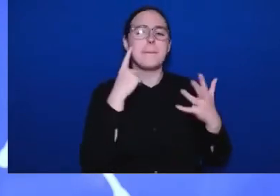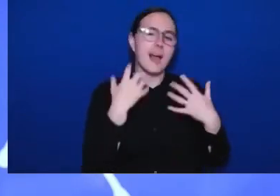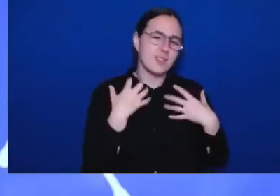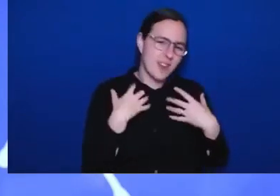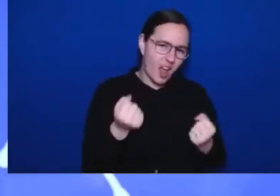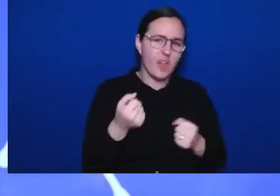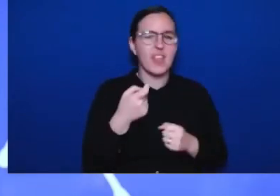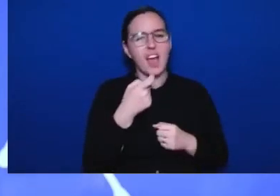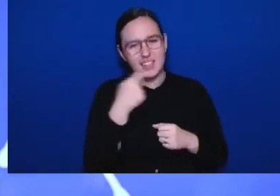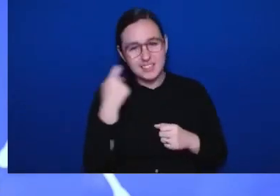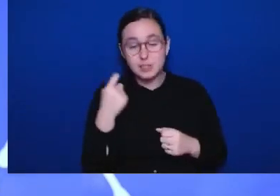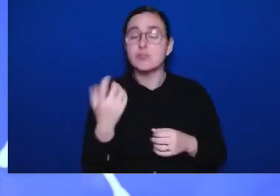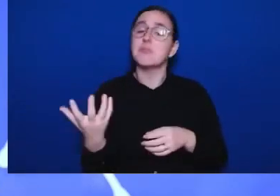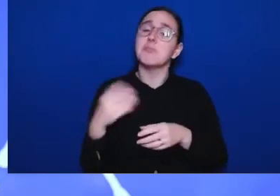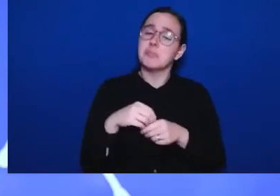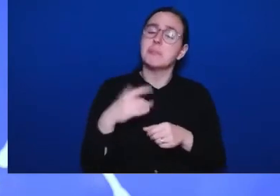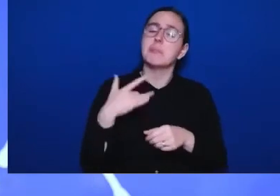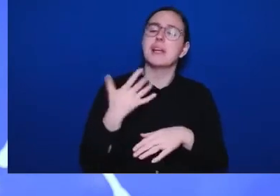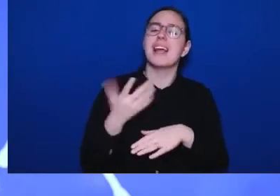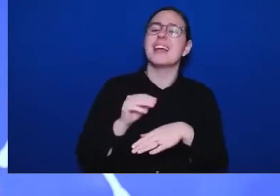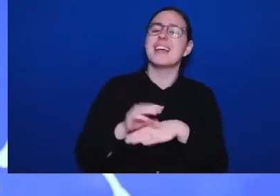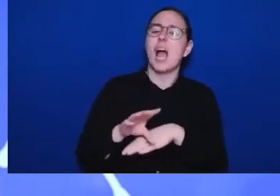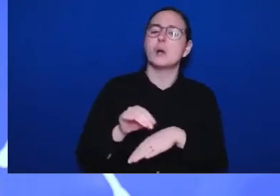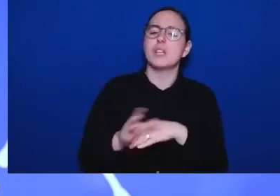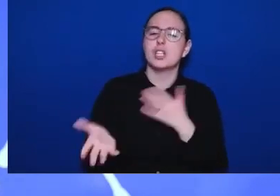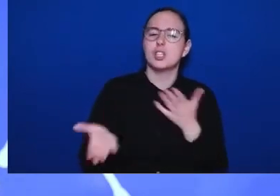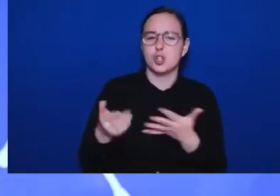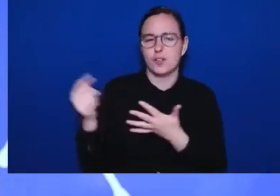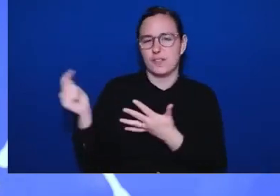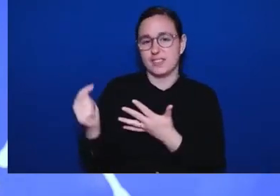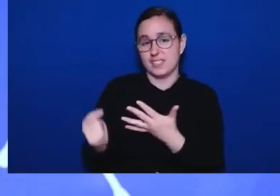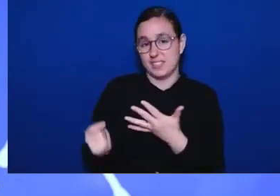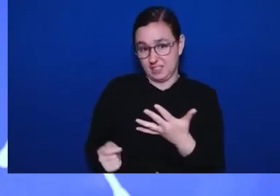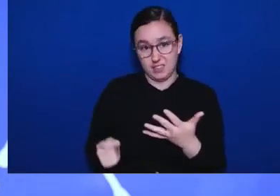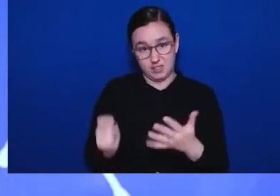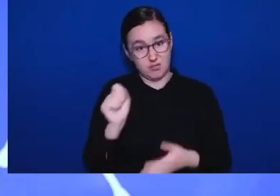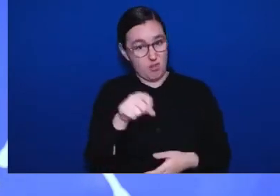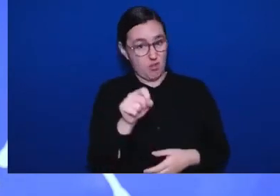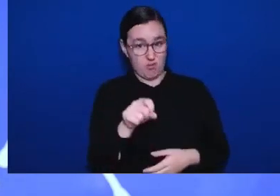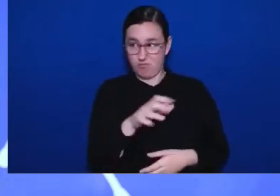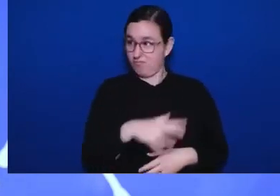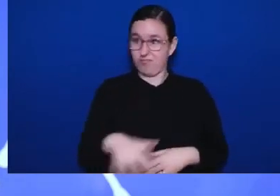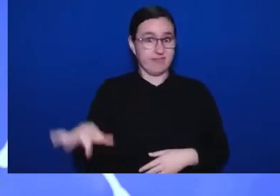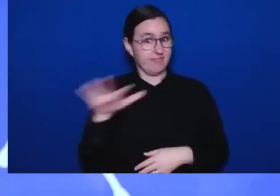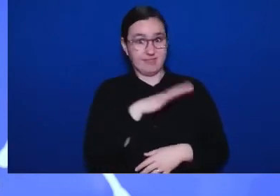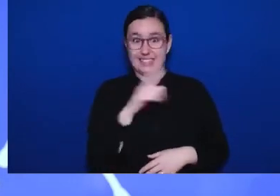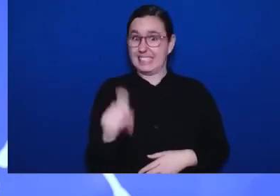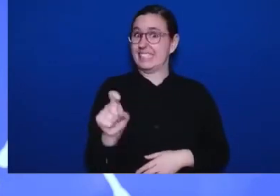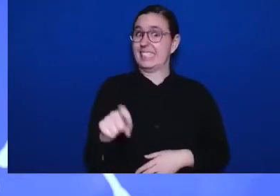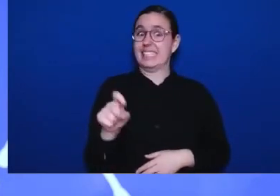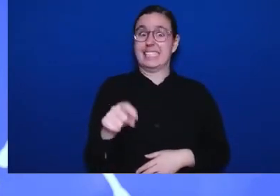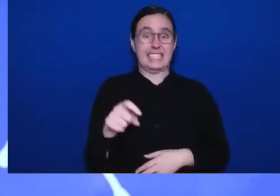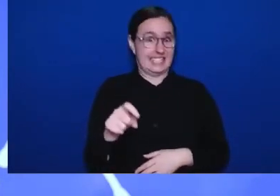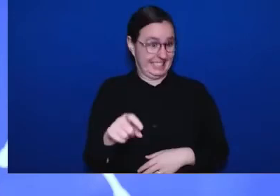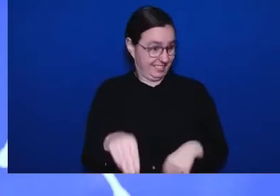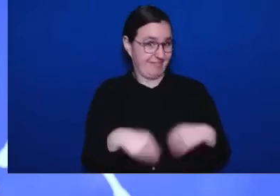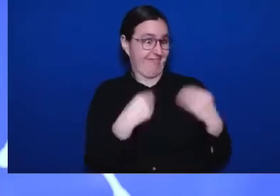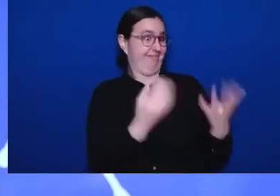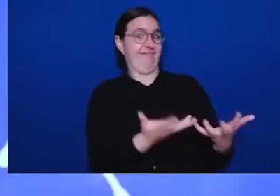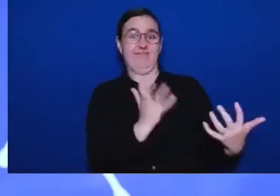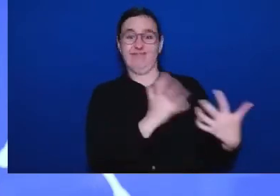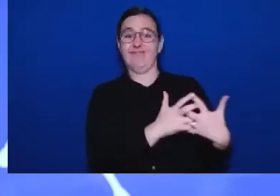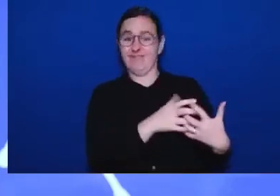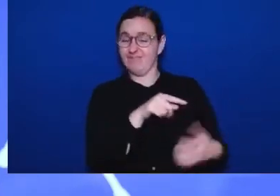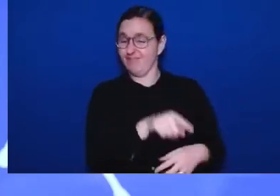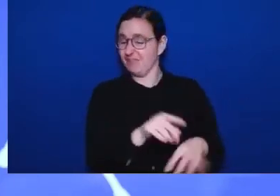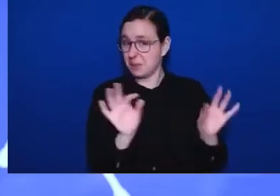demand is, I think, critically important, and that's what we need to do. The next question goes to